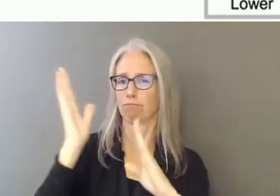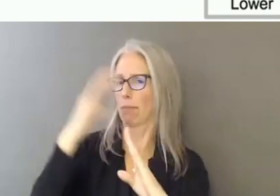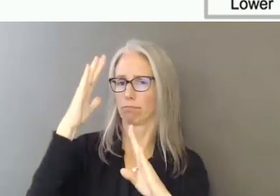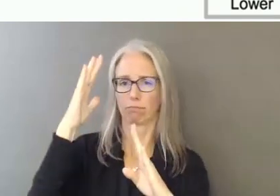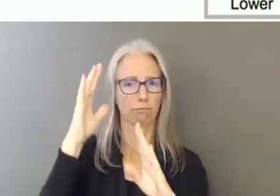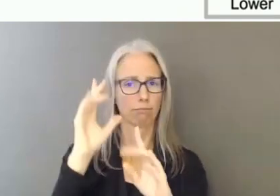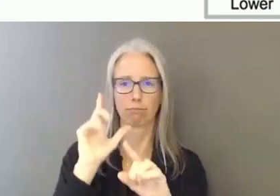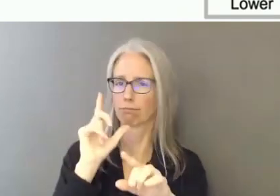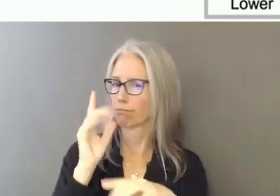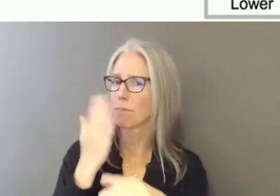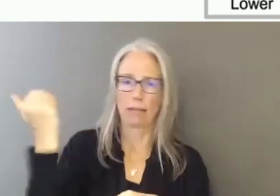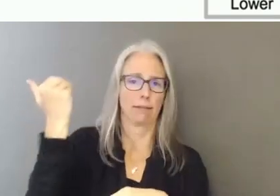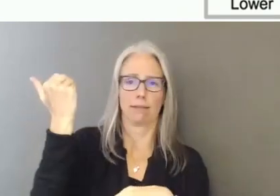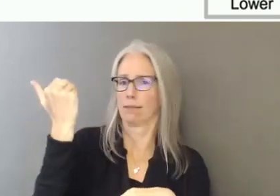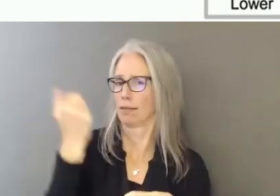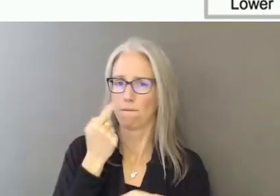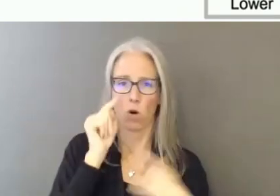efficacy as well as safety.